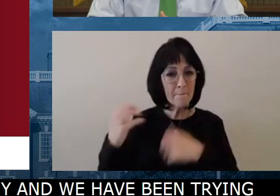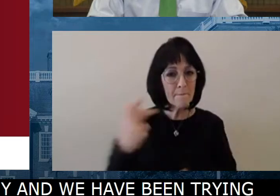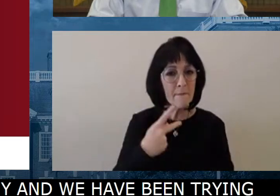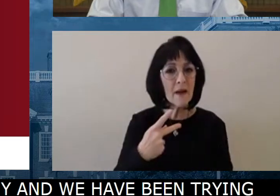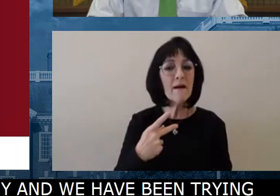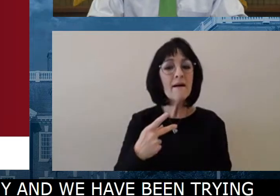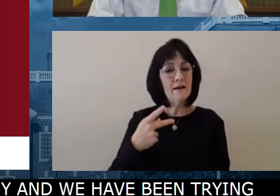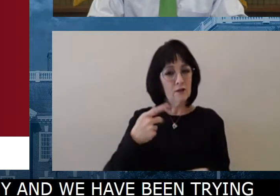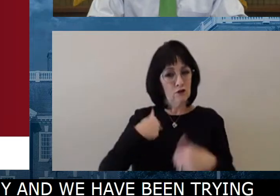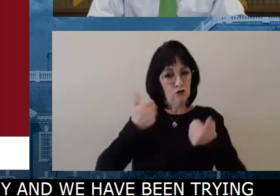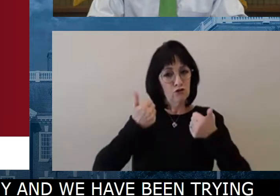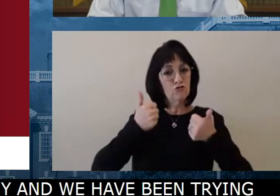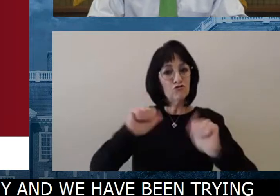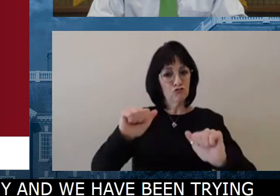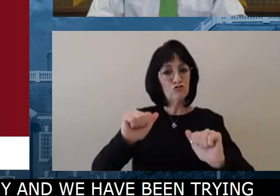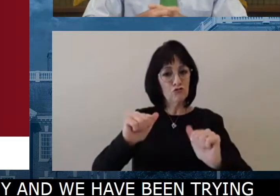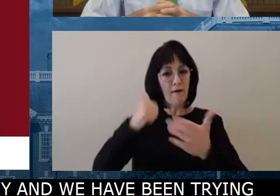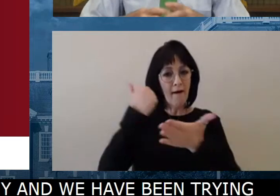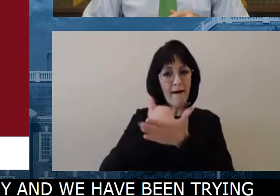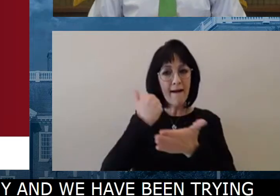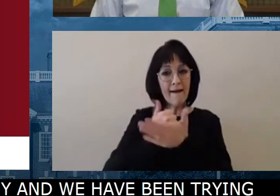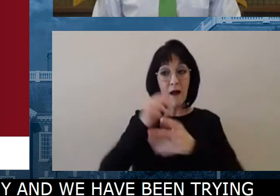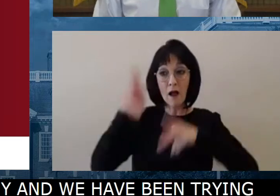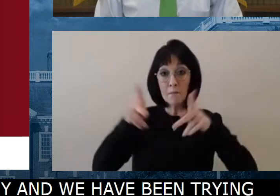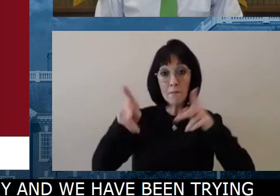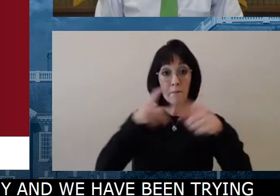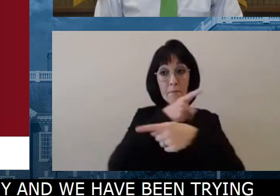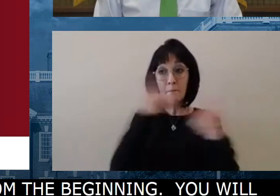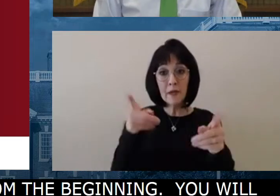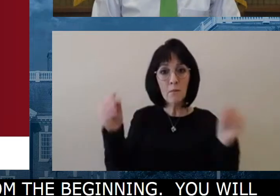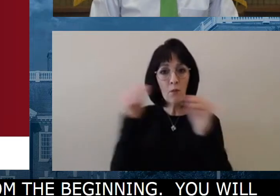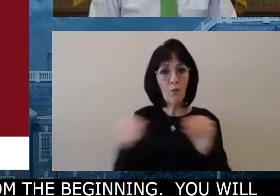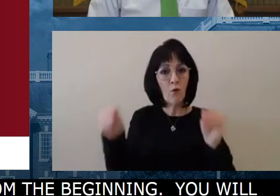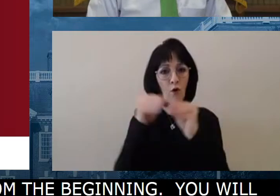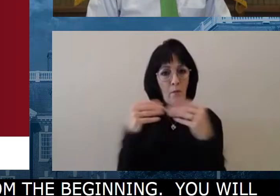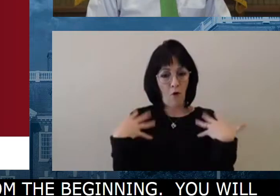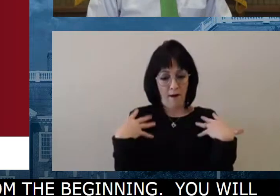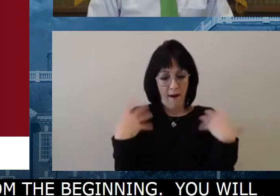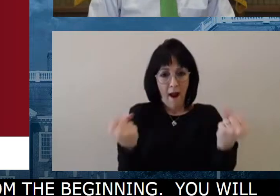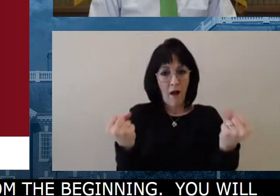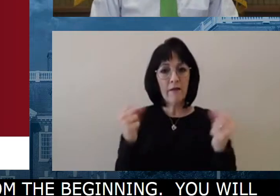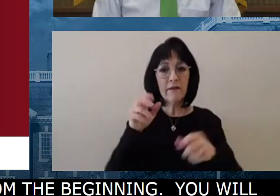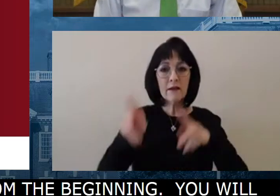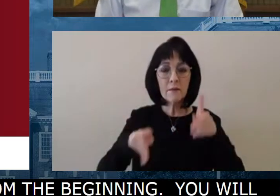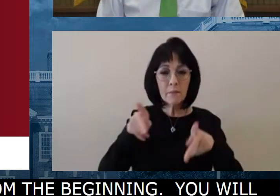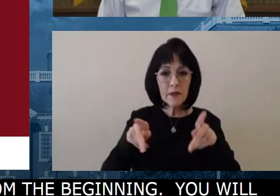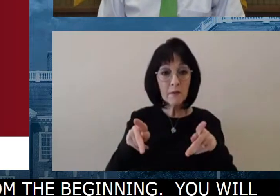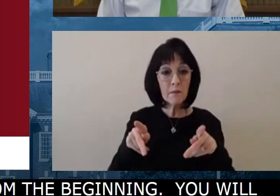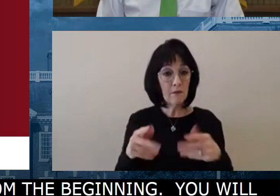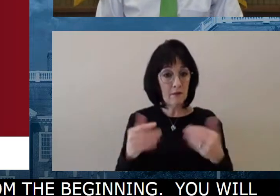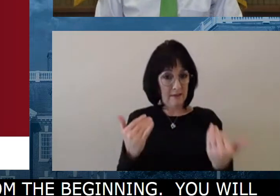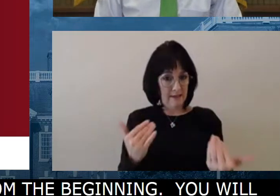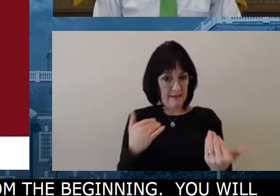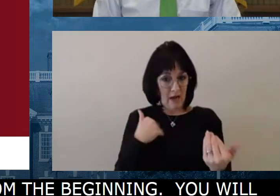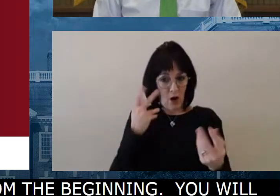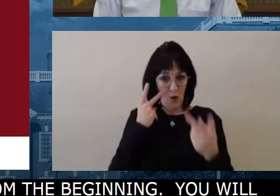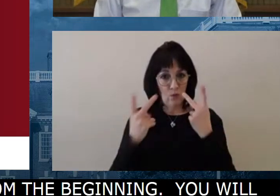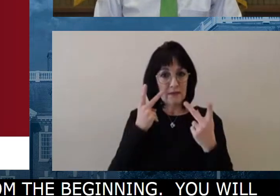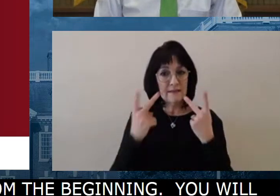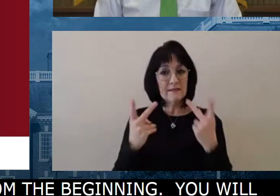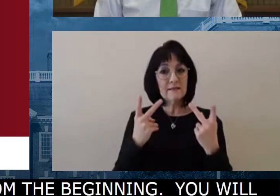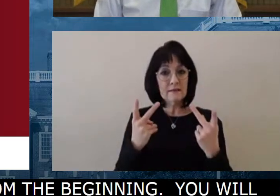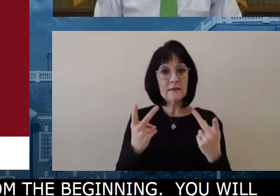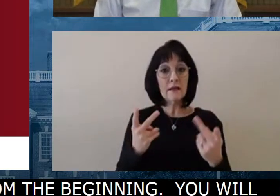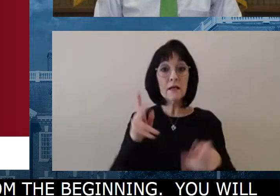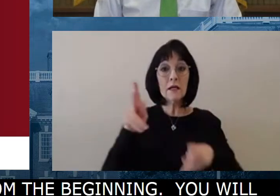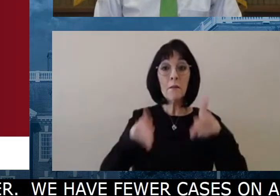are getting healthier. We have fewer cases on a 7-day moving average than we